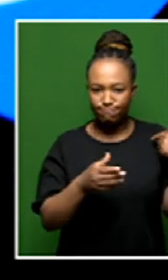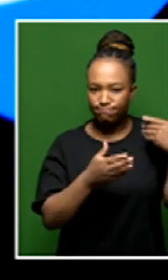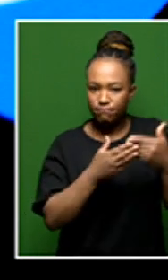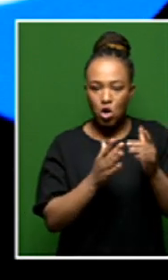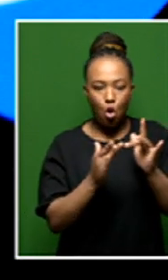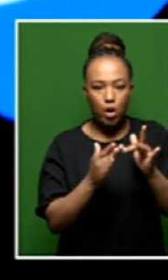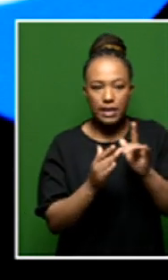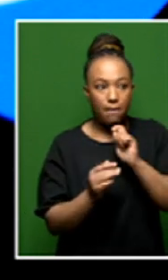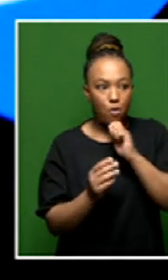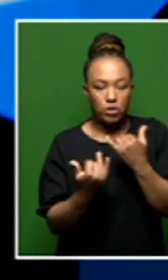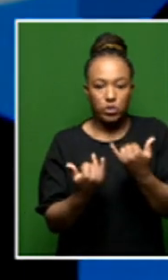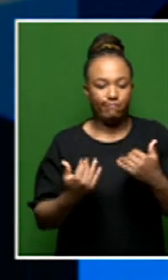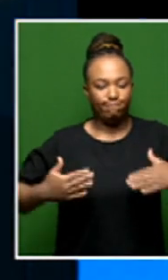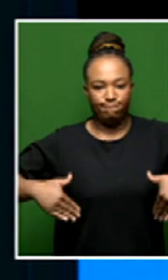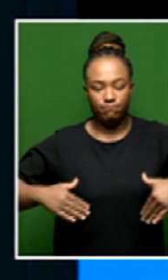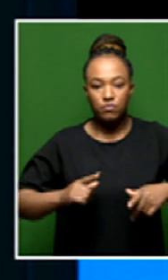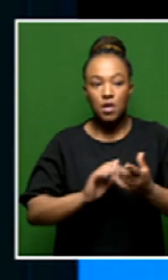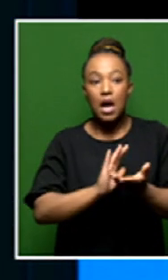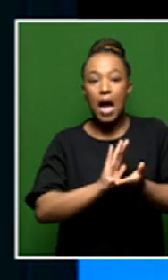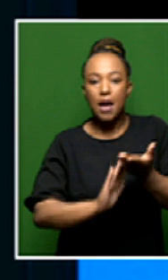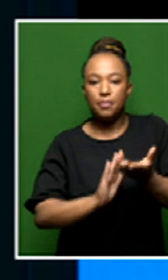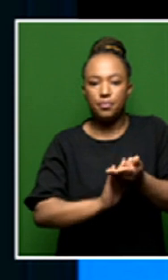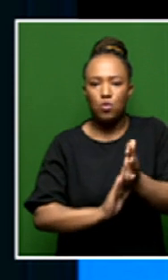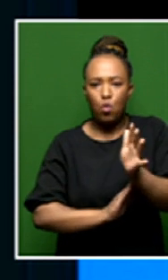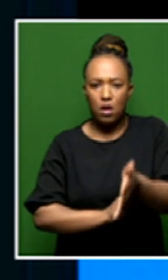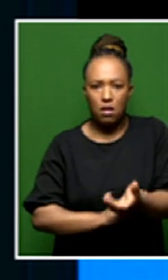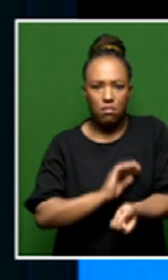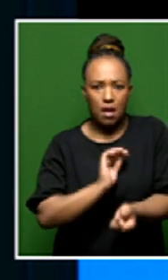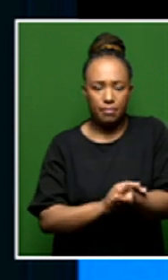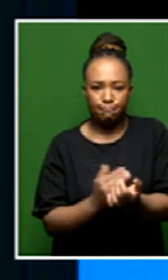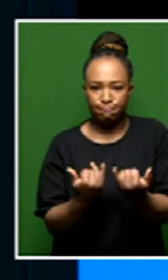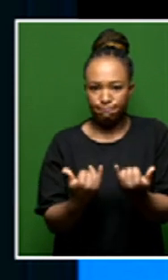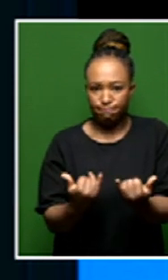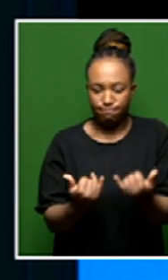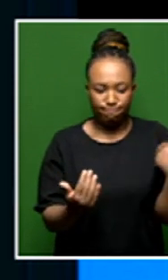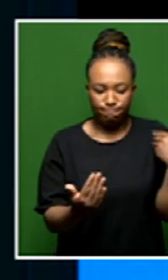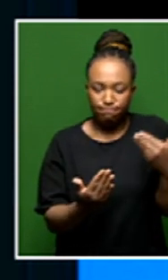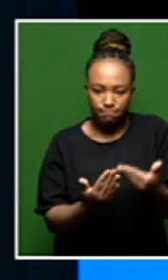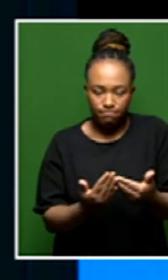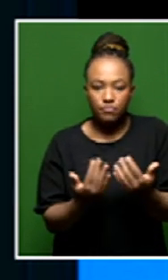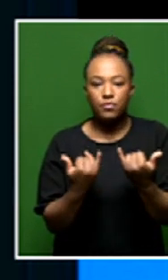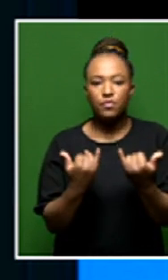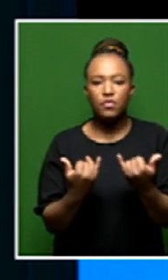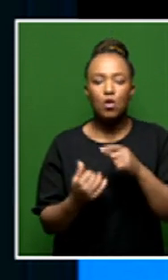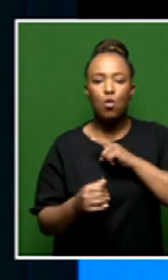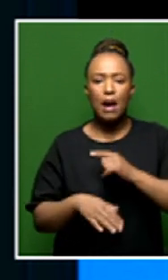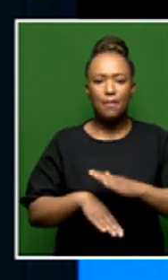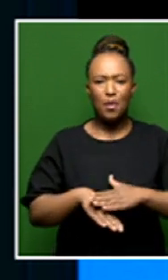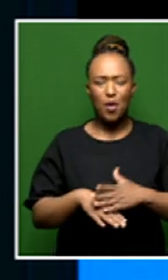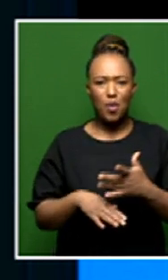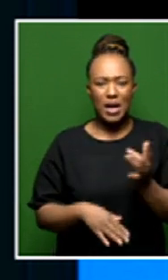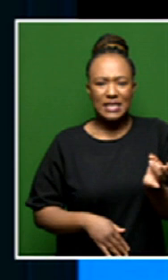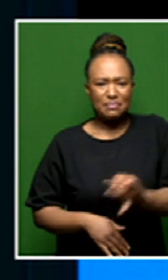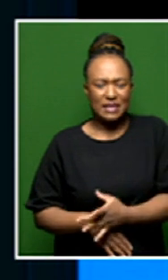contact with them this morning yet. I will update them on what has happened to date. Again, this is just becoming a bit of an